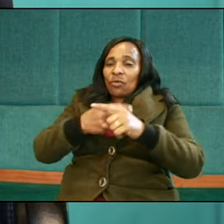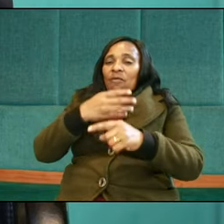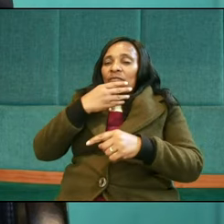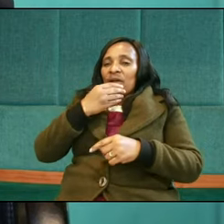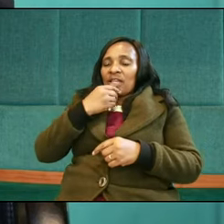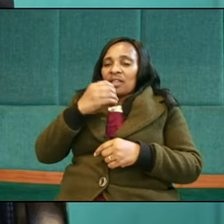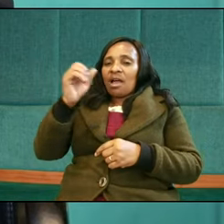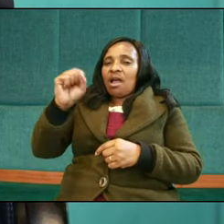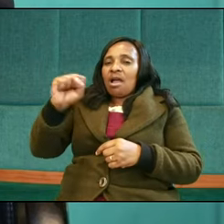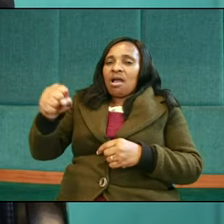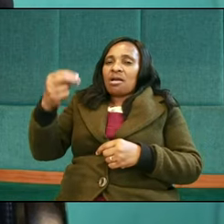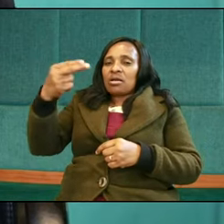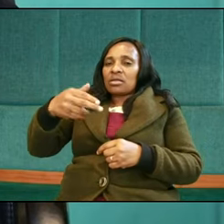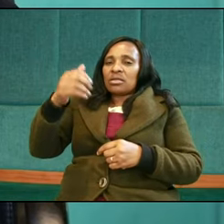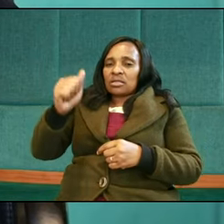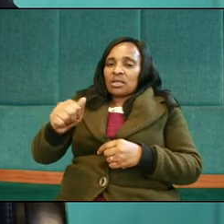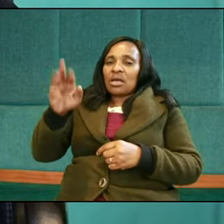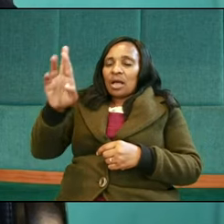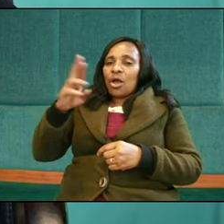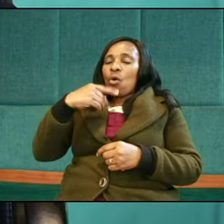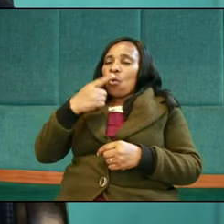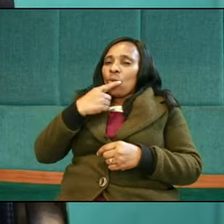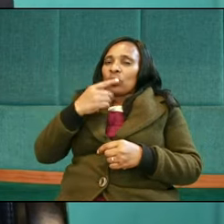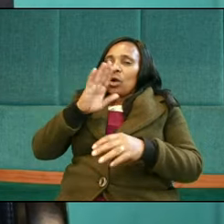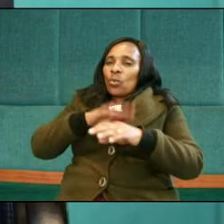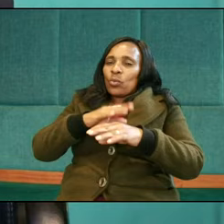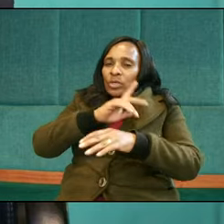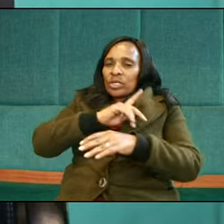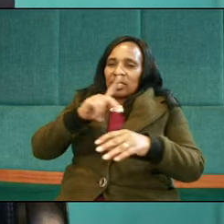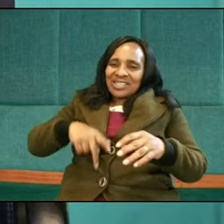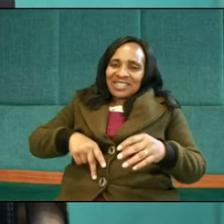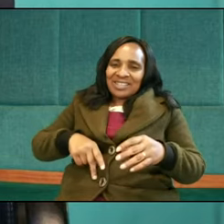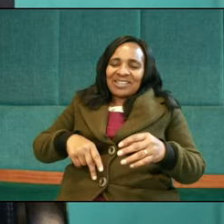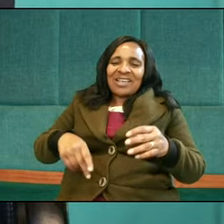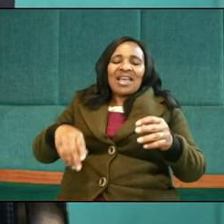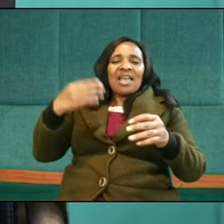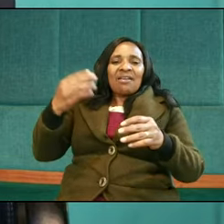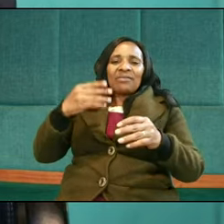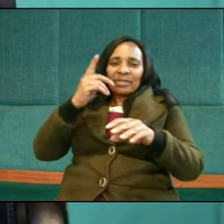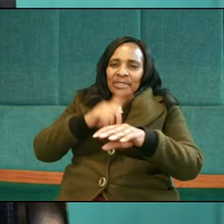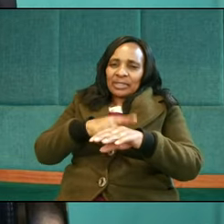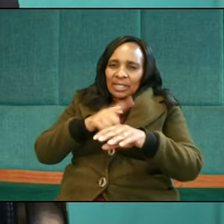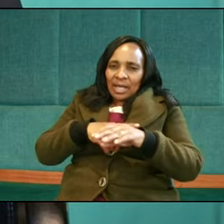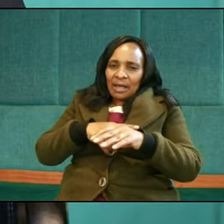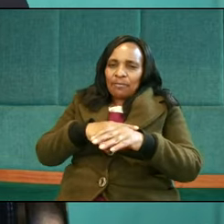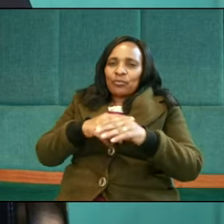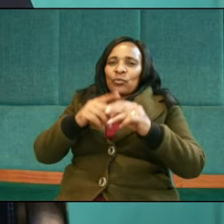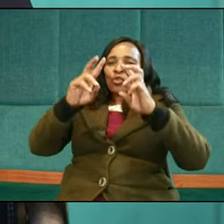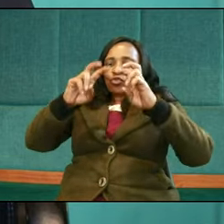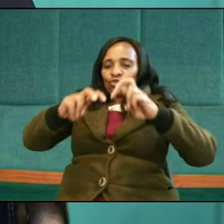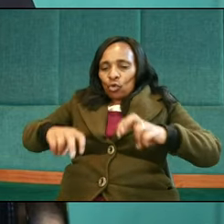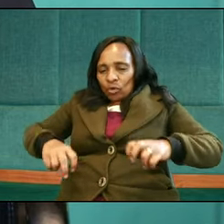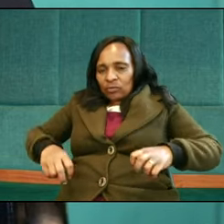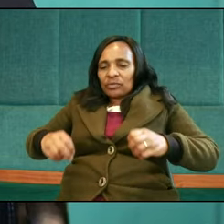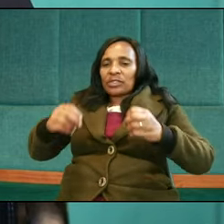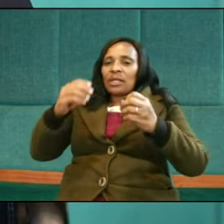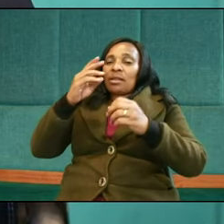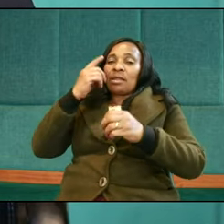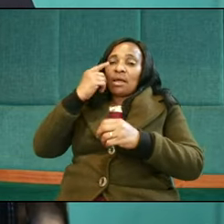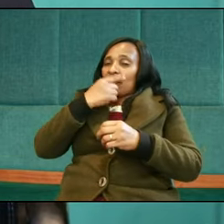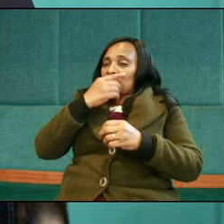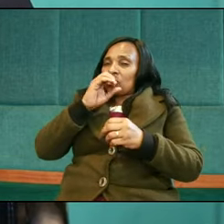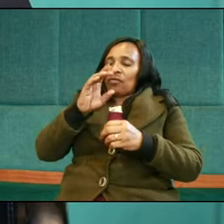a good king, and who in nearly every crisis sort of the eyes of the Lord.